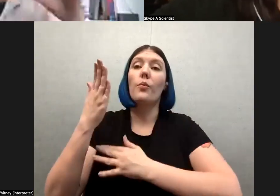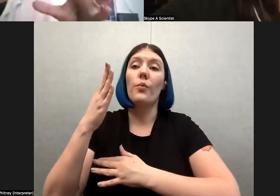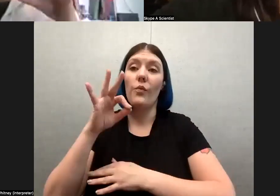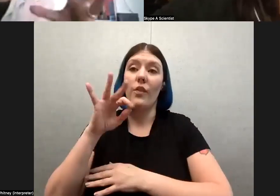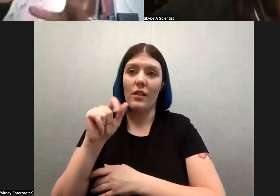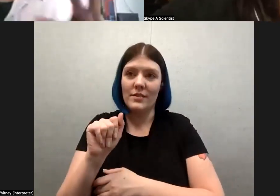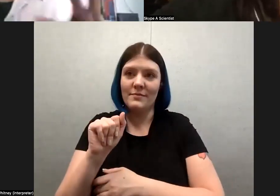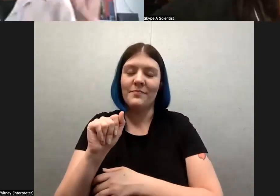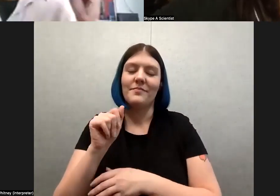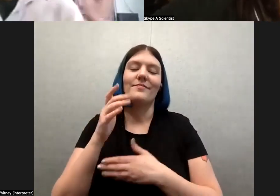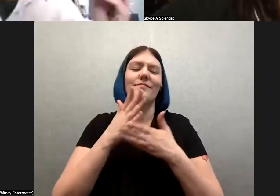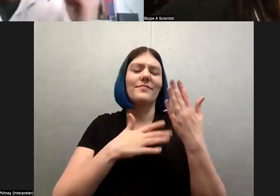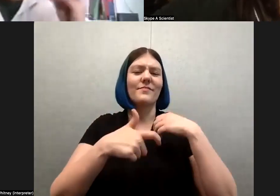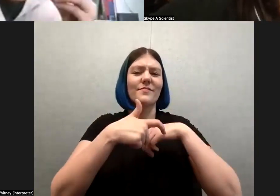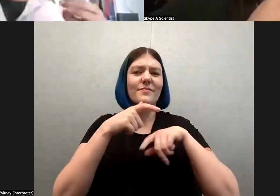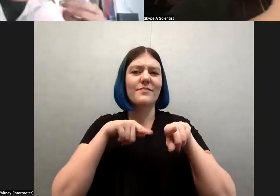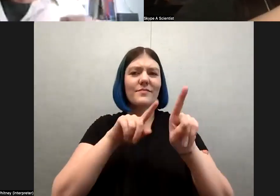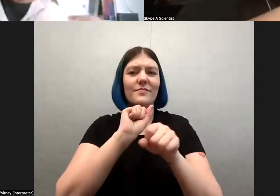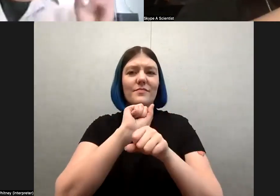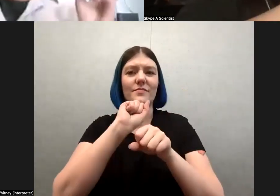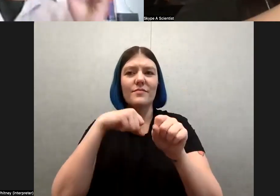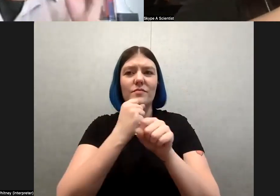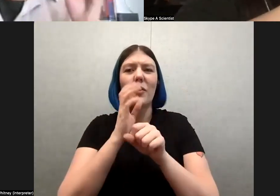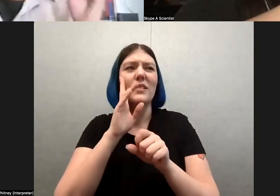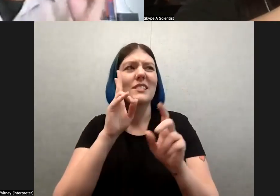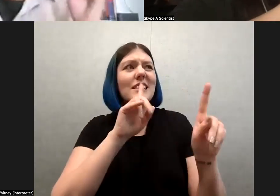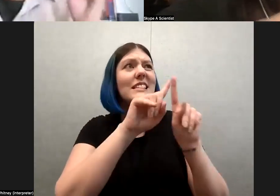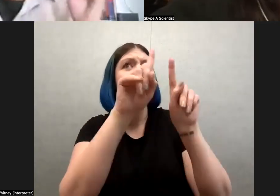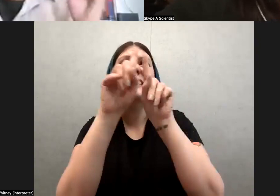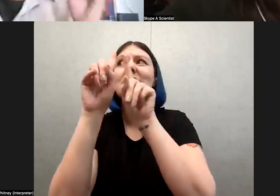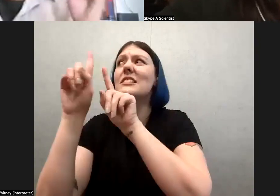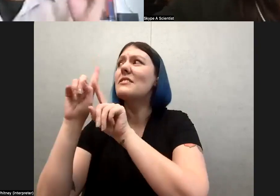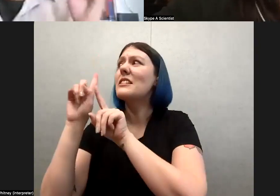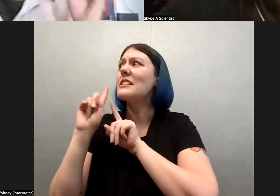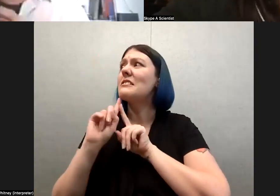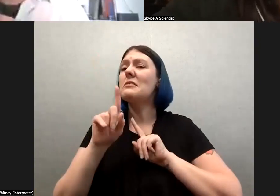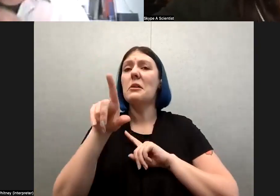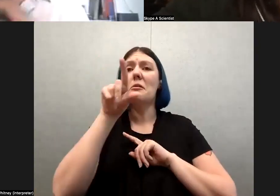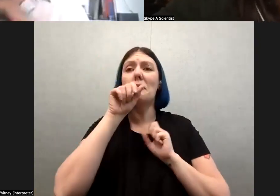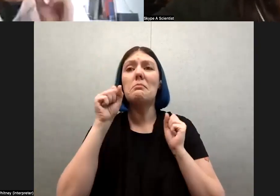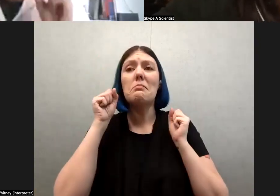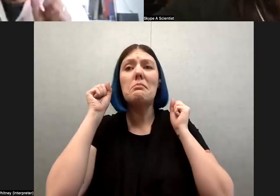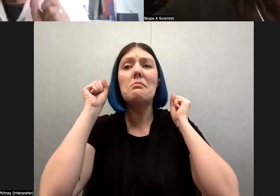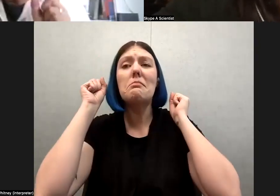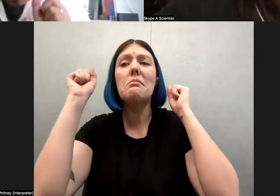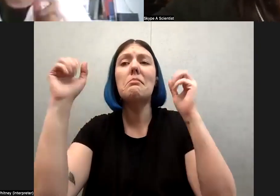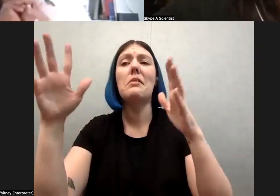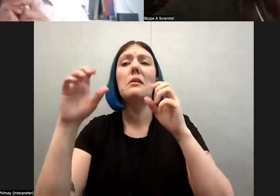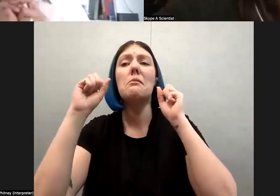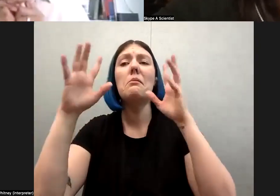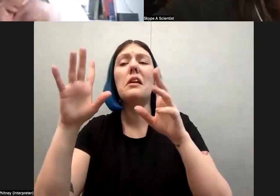have certain times of years when we'll see a lot of these different types of birds. And there are so many different types, and there are so many different types of little songbirds